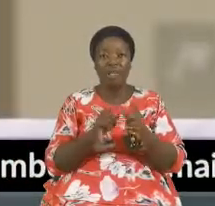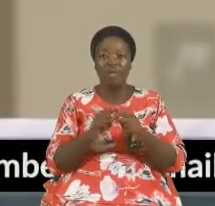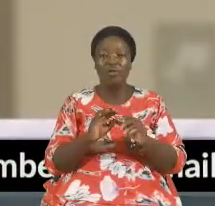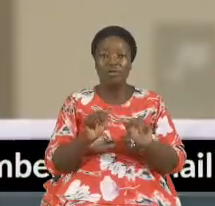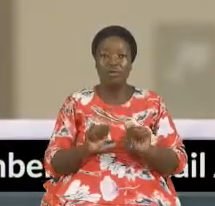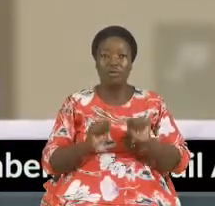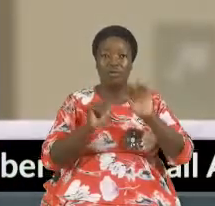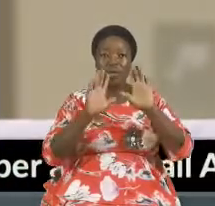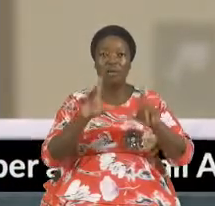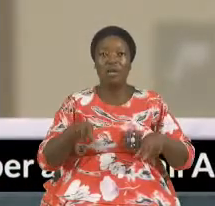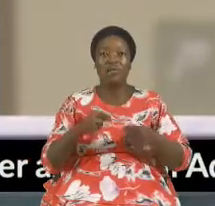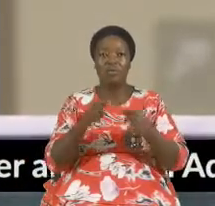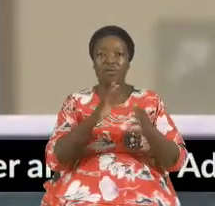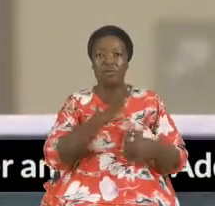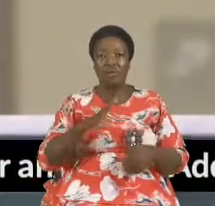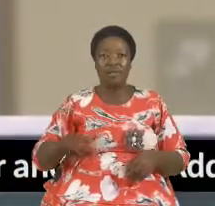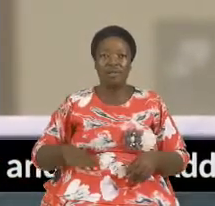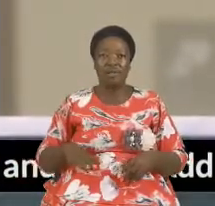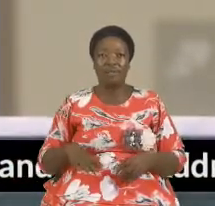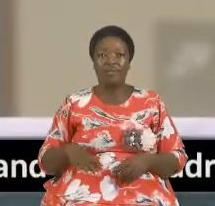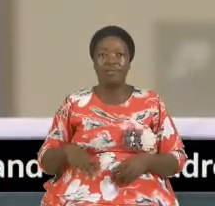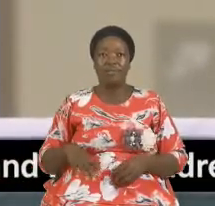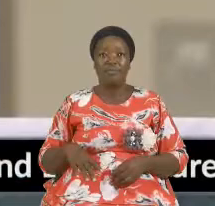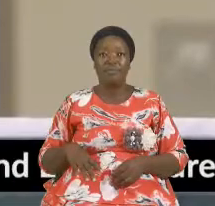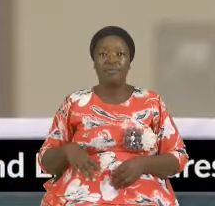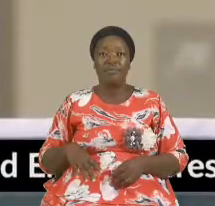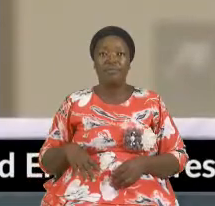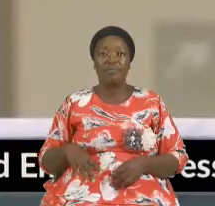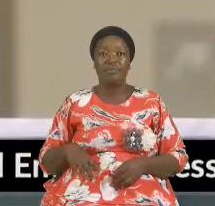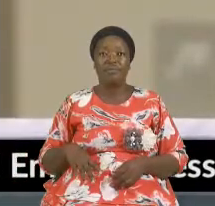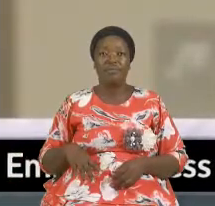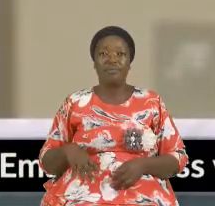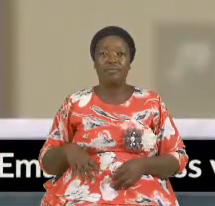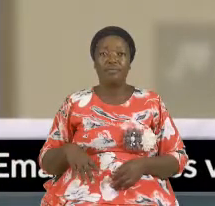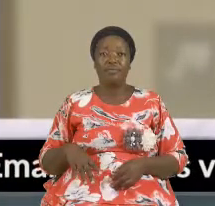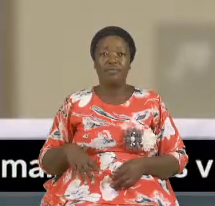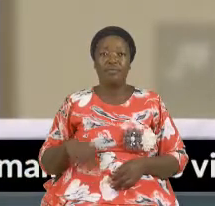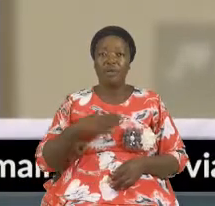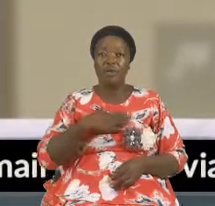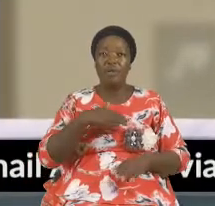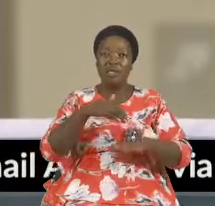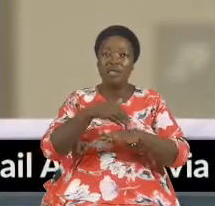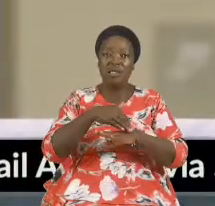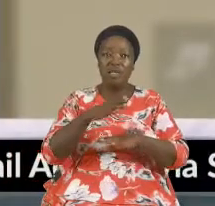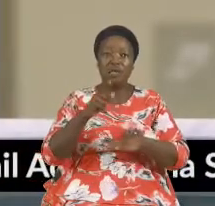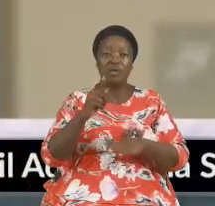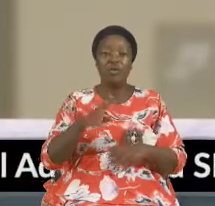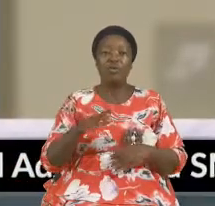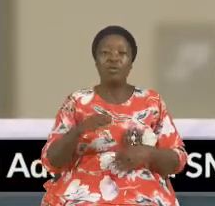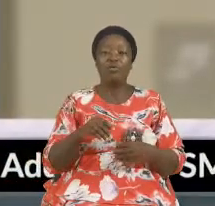If you are watching online and you have given your life to Christ,